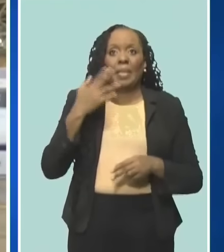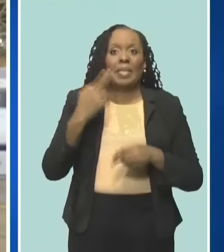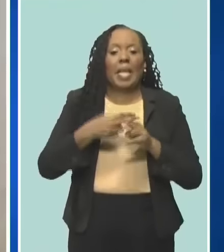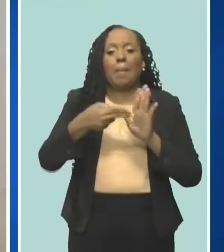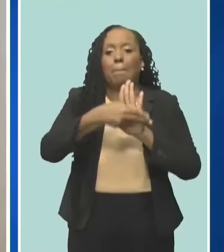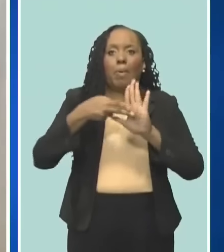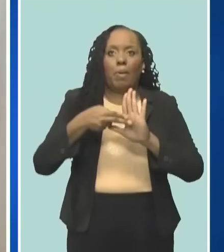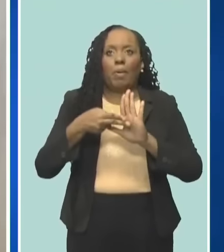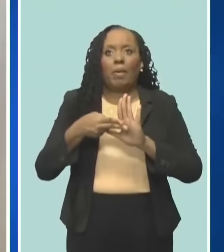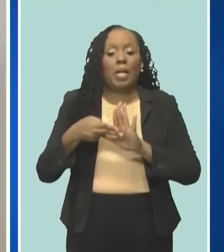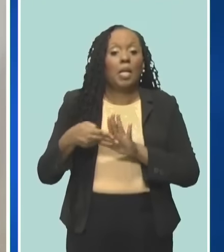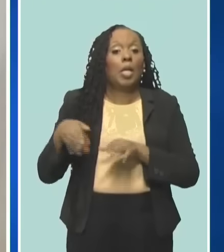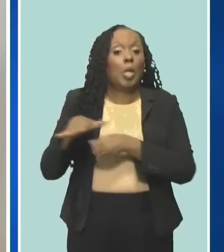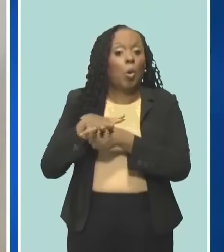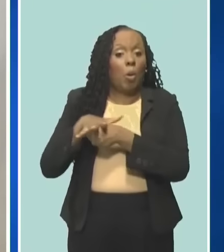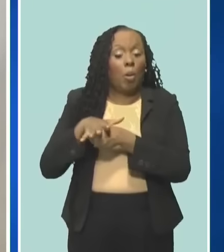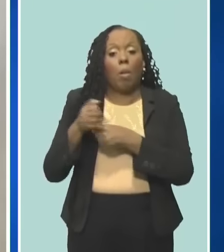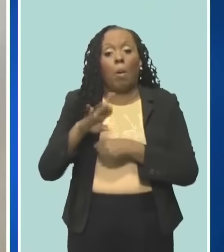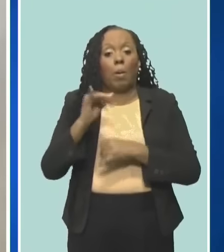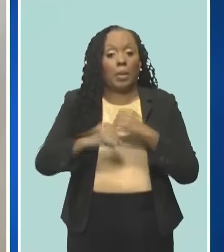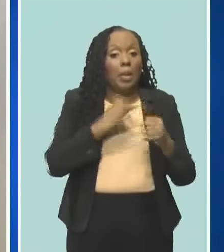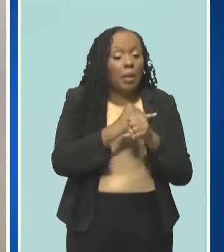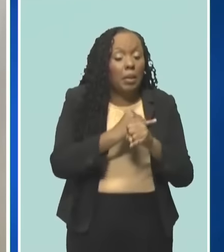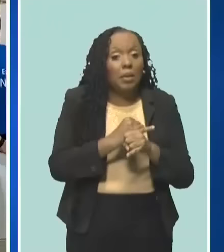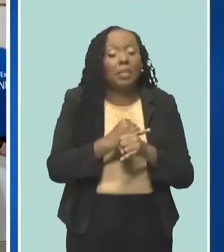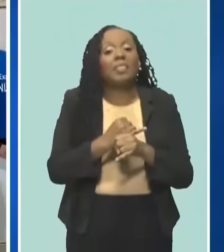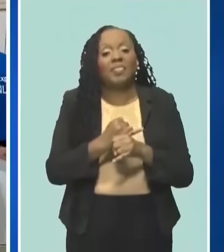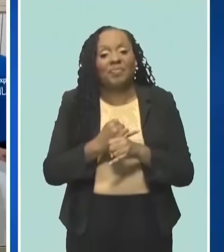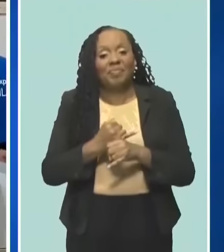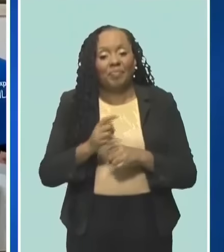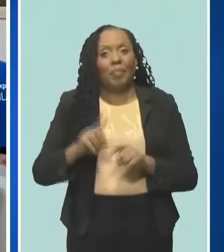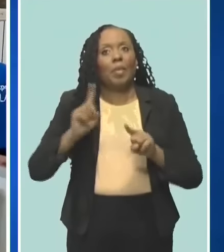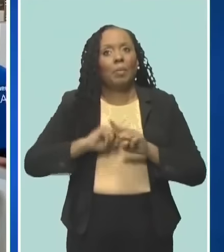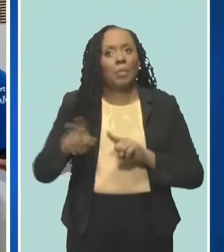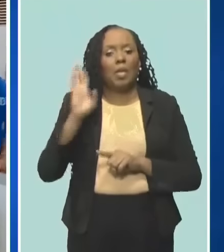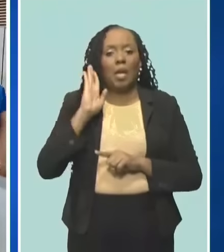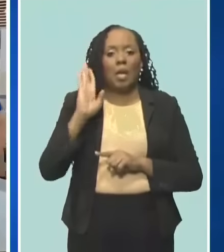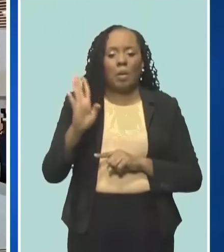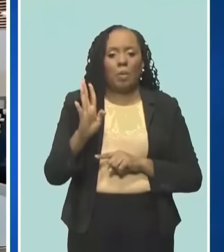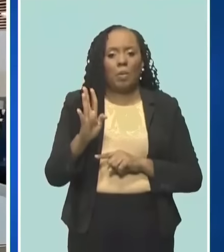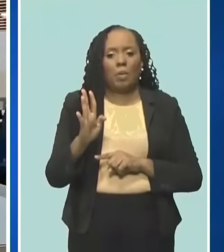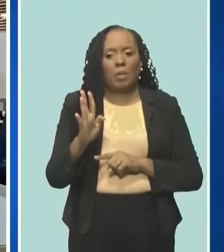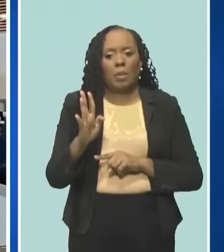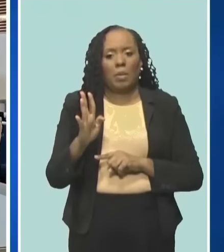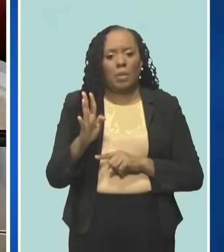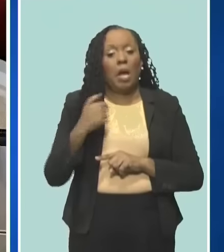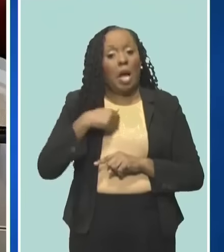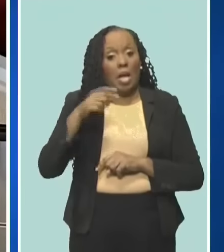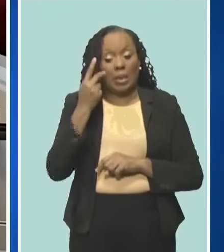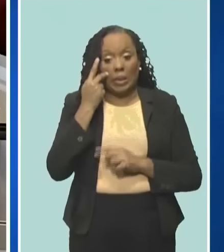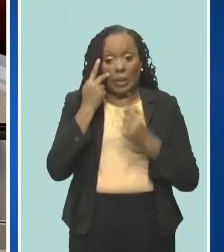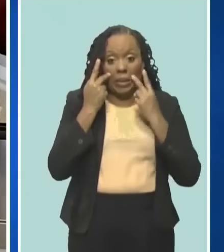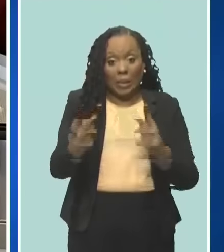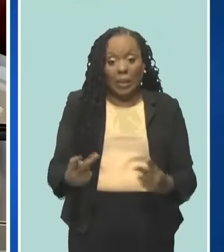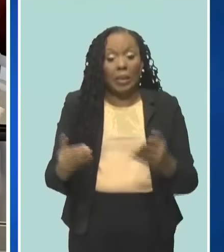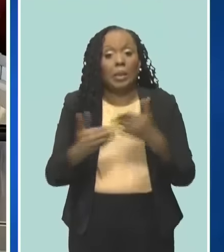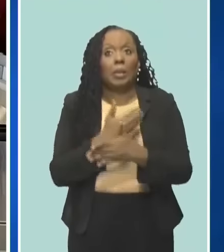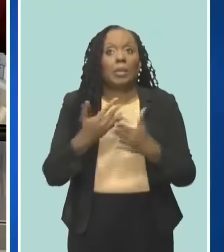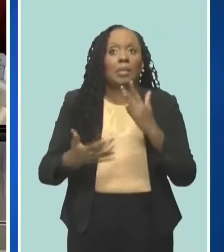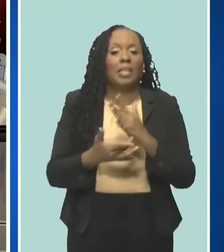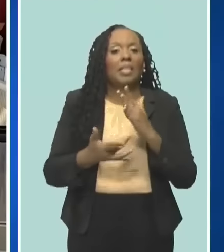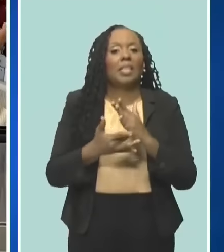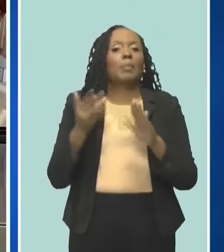internationally. It also shows me the newer technologies that coming out before they